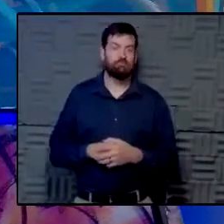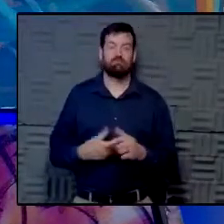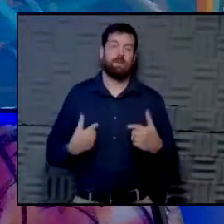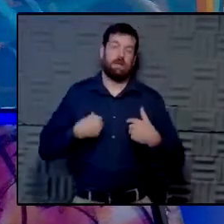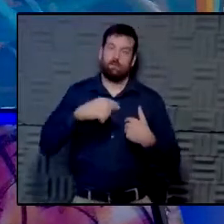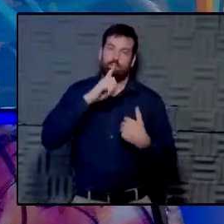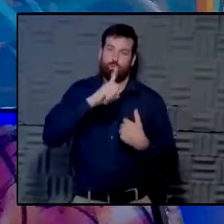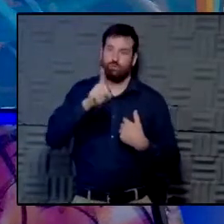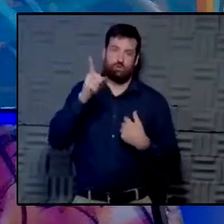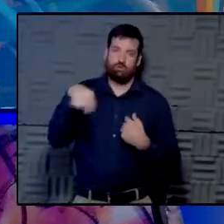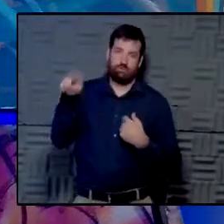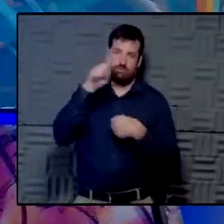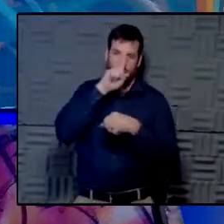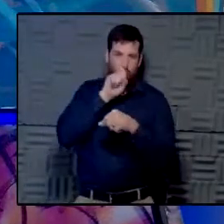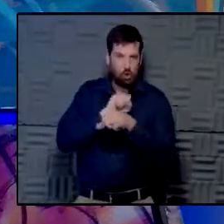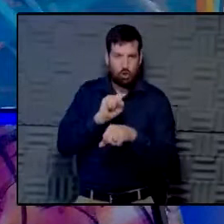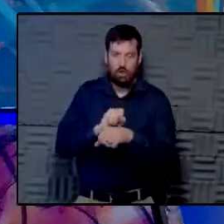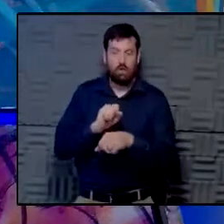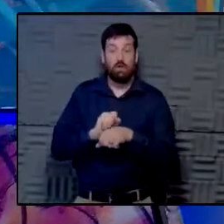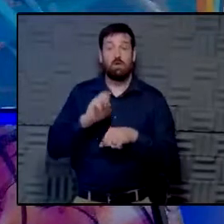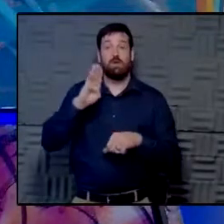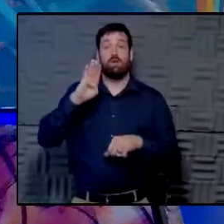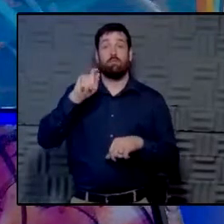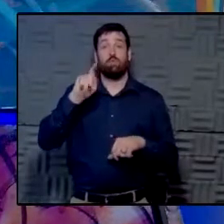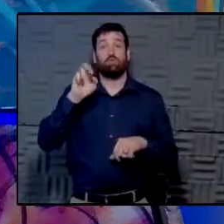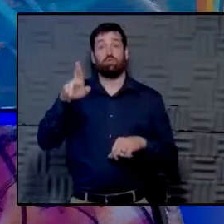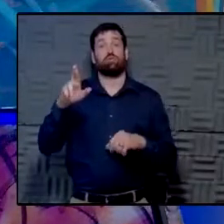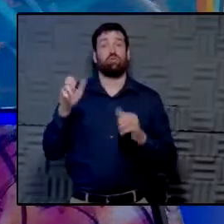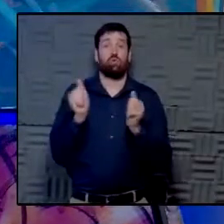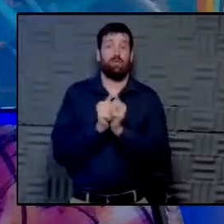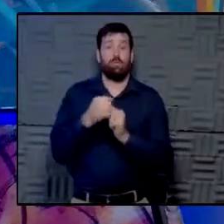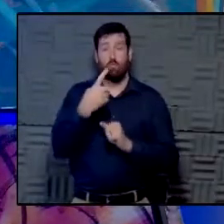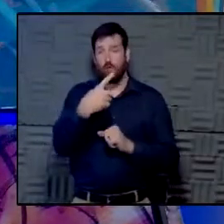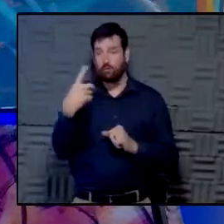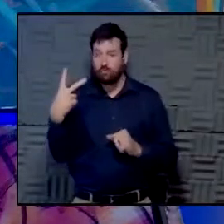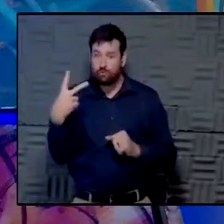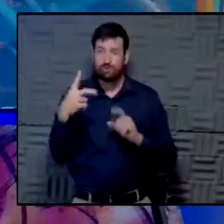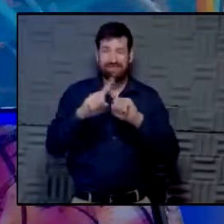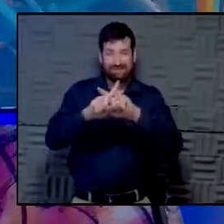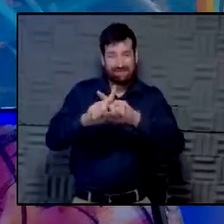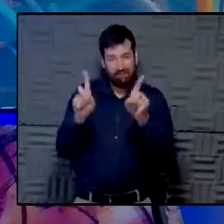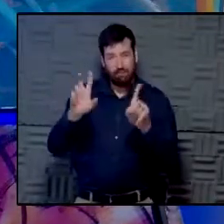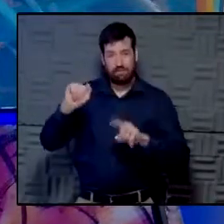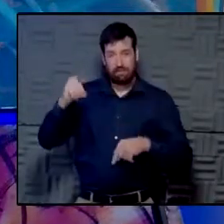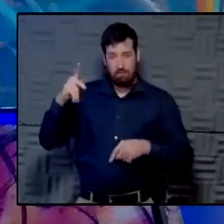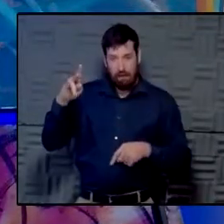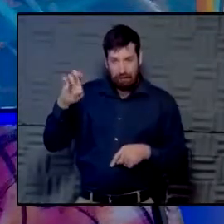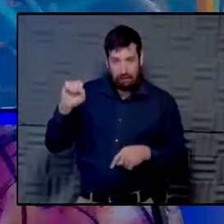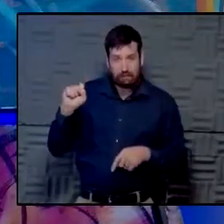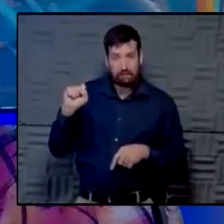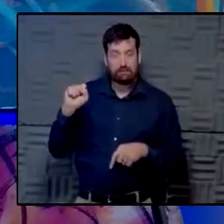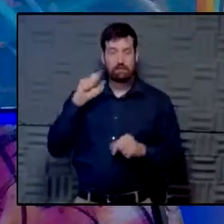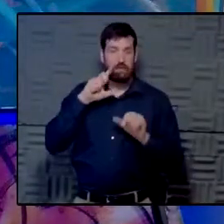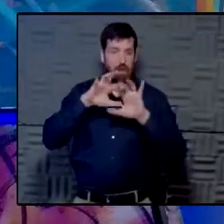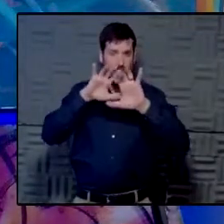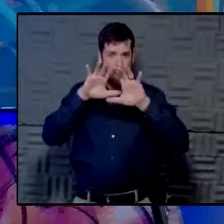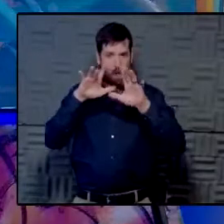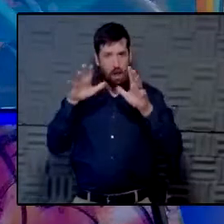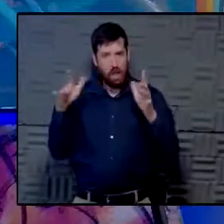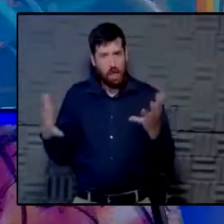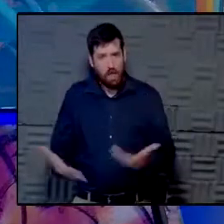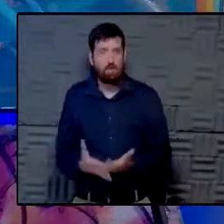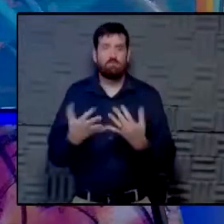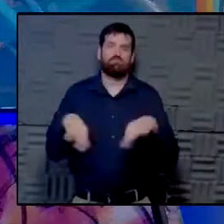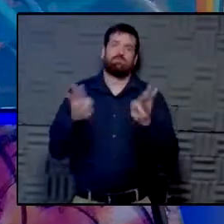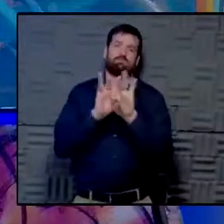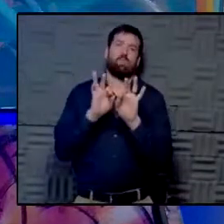are working on that. Having a booster vaccine with one or two different spikes of those variants of concern that are spreading around the world, I think is